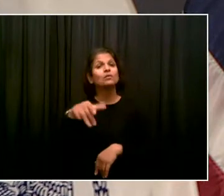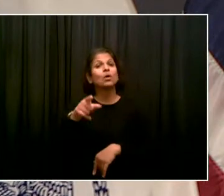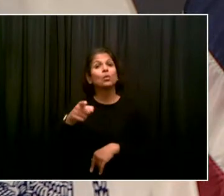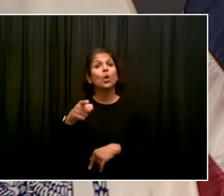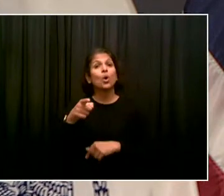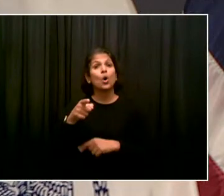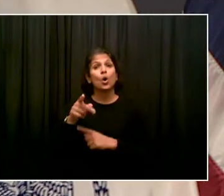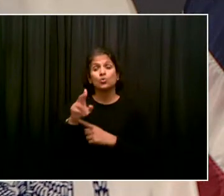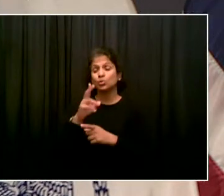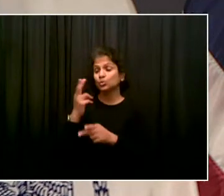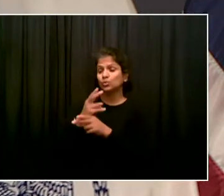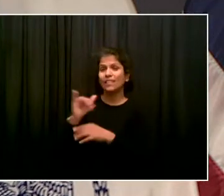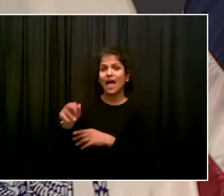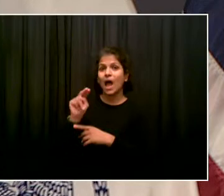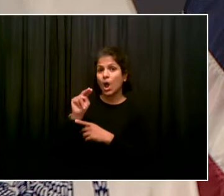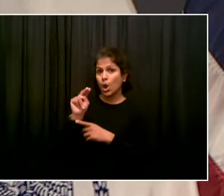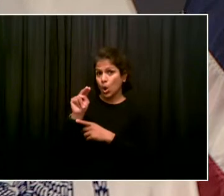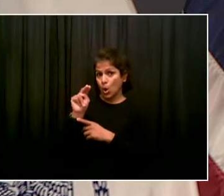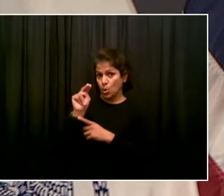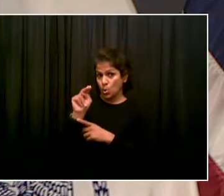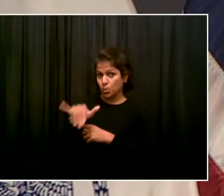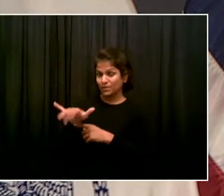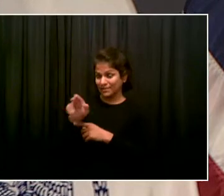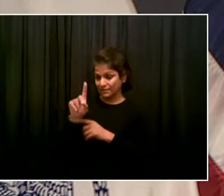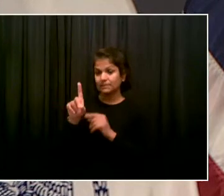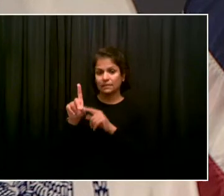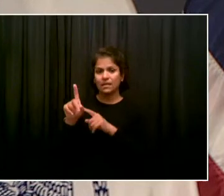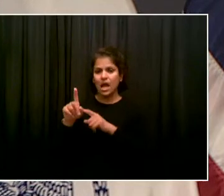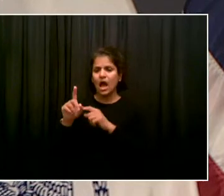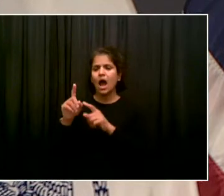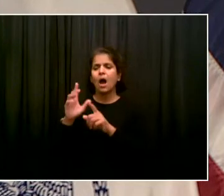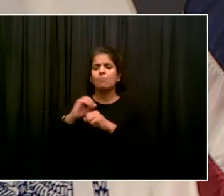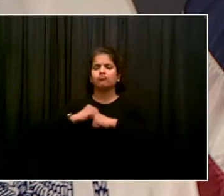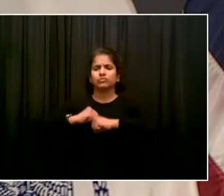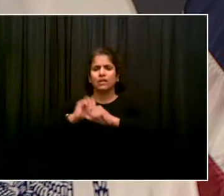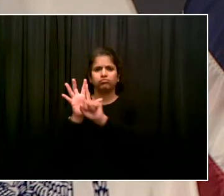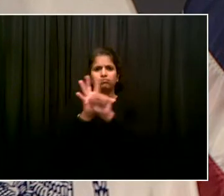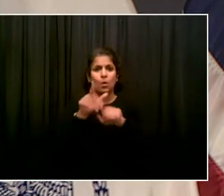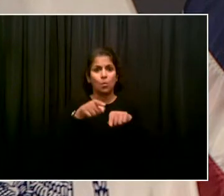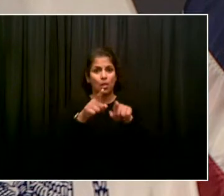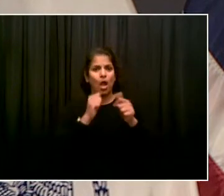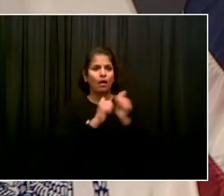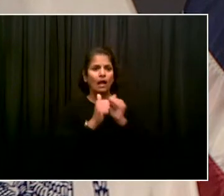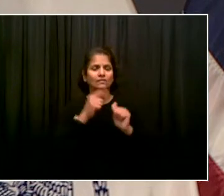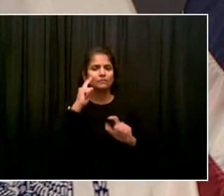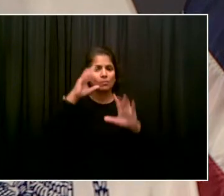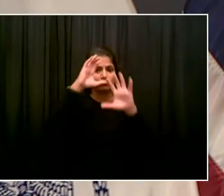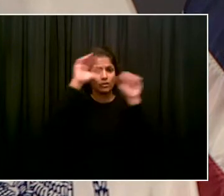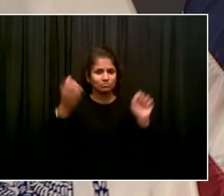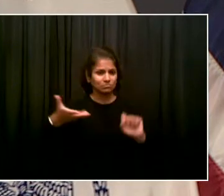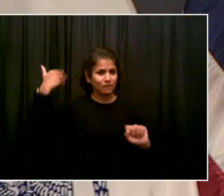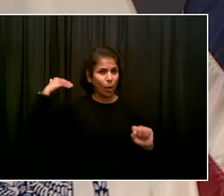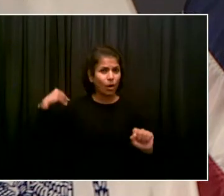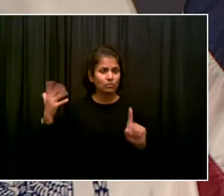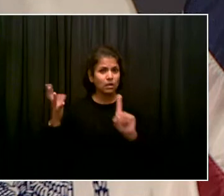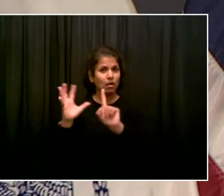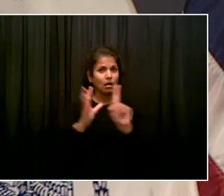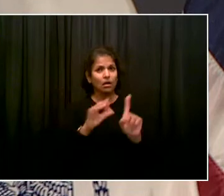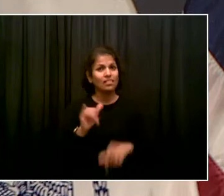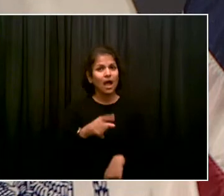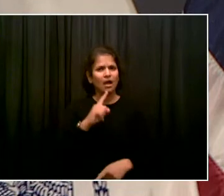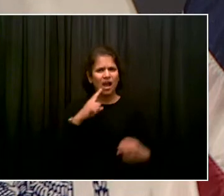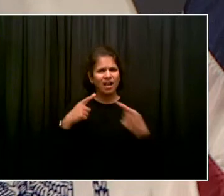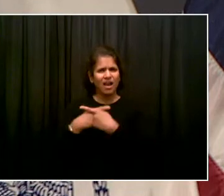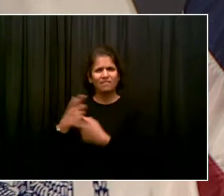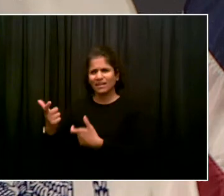talked about the fact that you have a right to appeal this ruling from COIB, that you're responsible for that money. But the